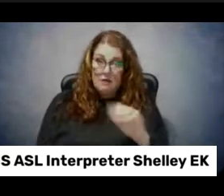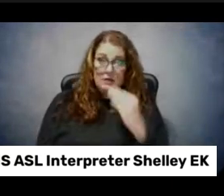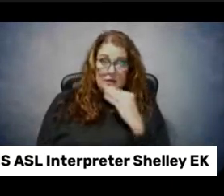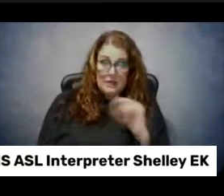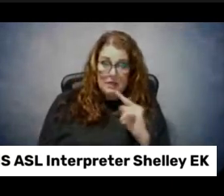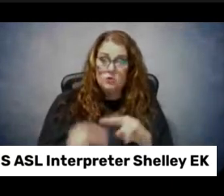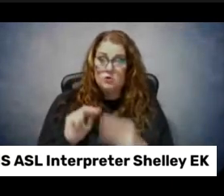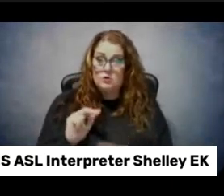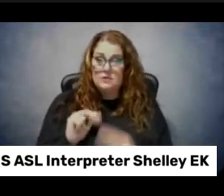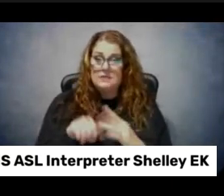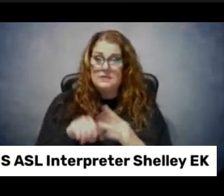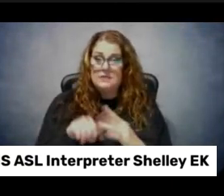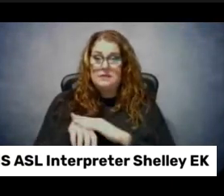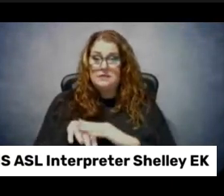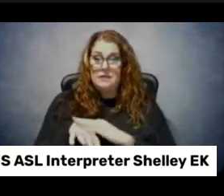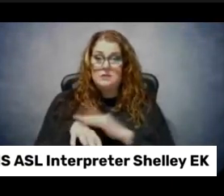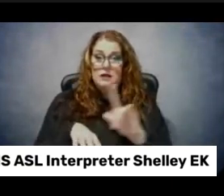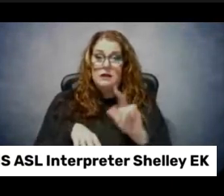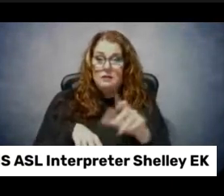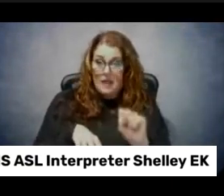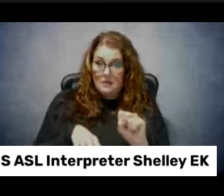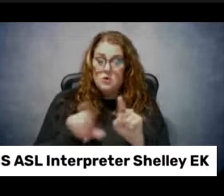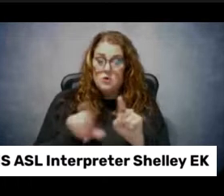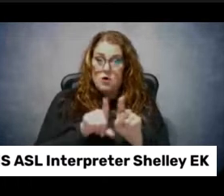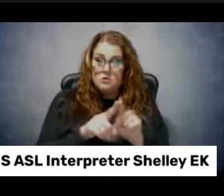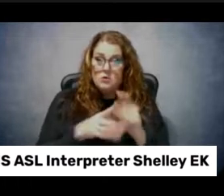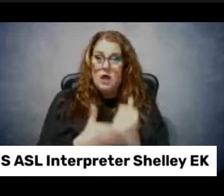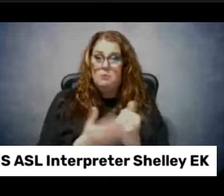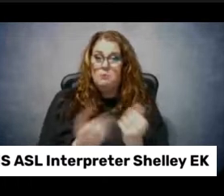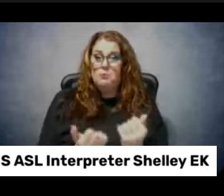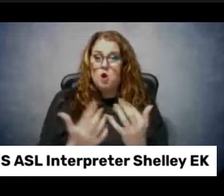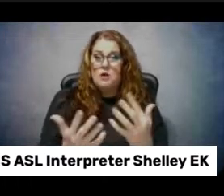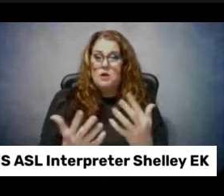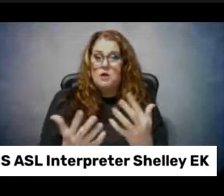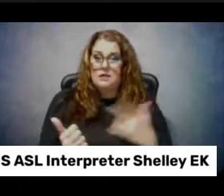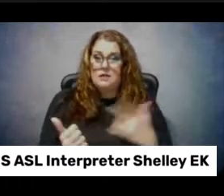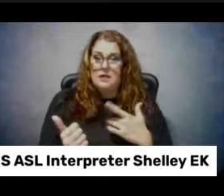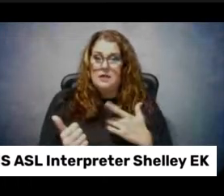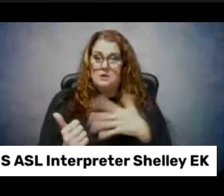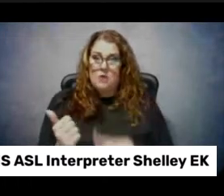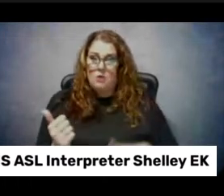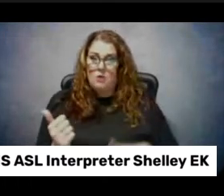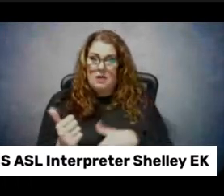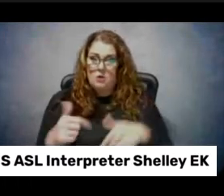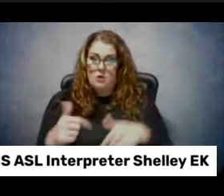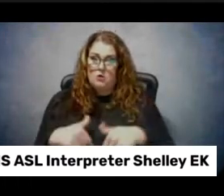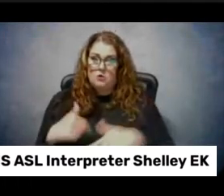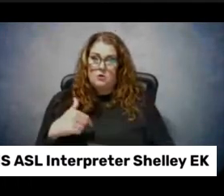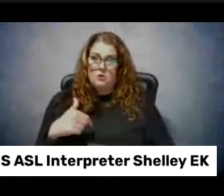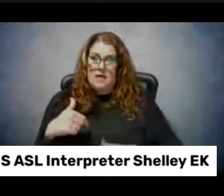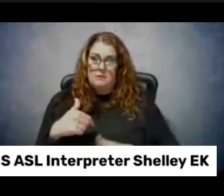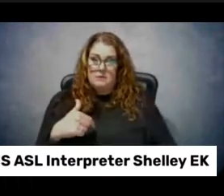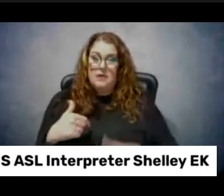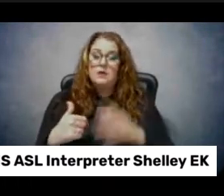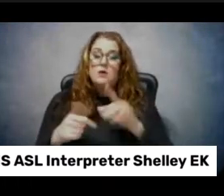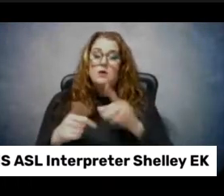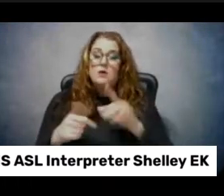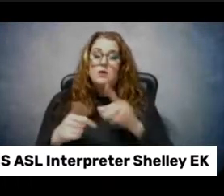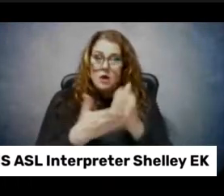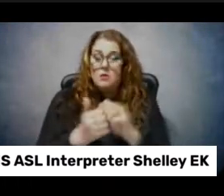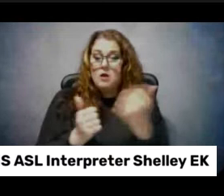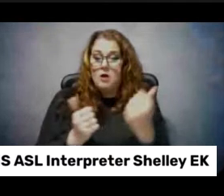reduces the tingling sensation in legs and also helps with burning sensations around here, gestures towards the abdomen. It also helps with other